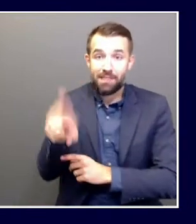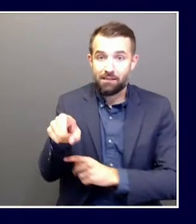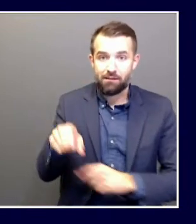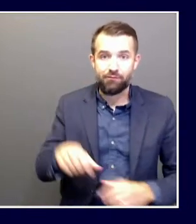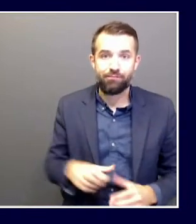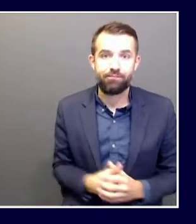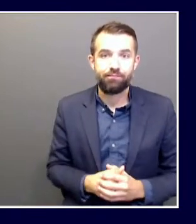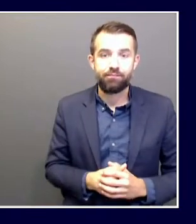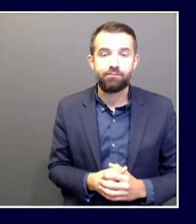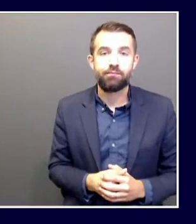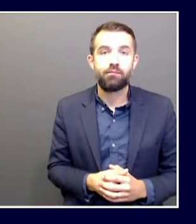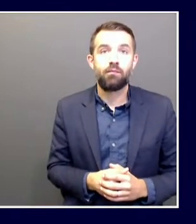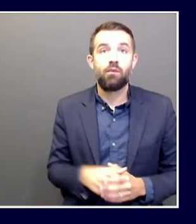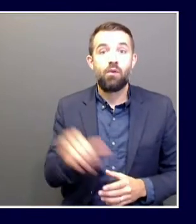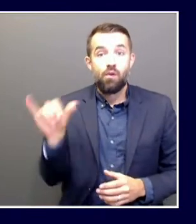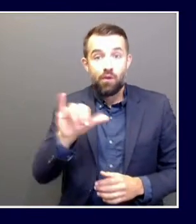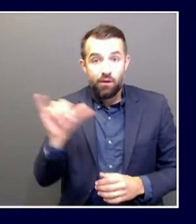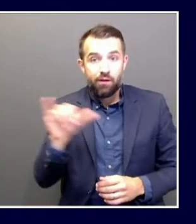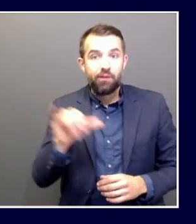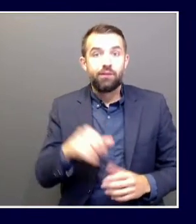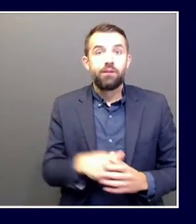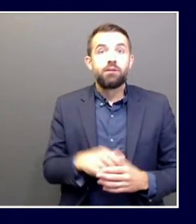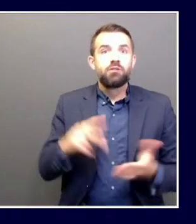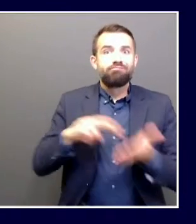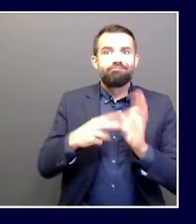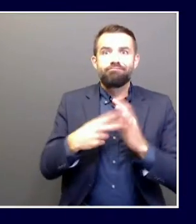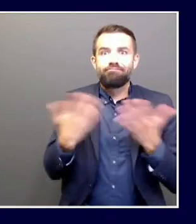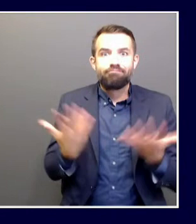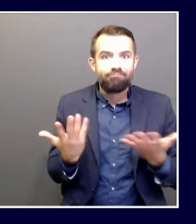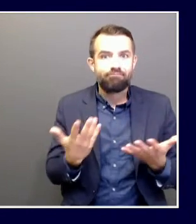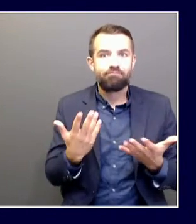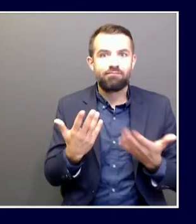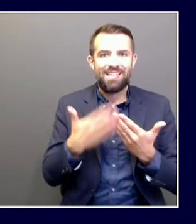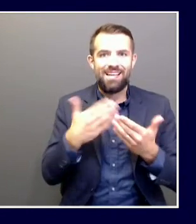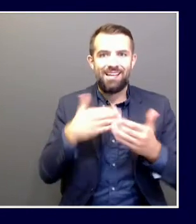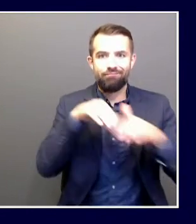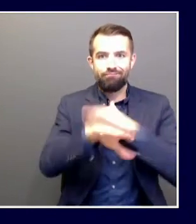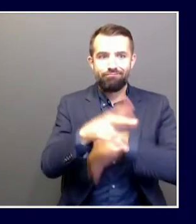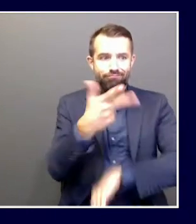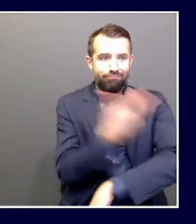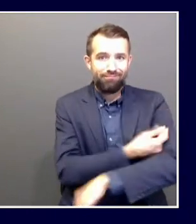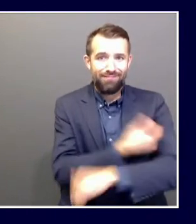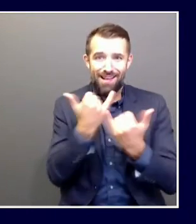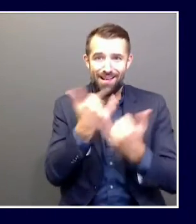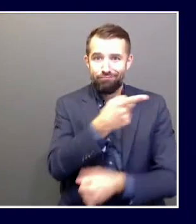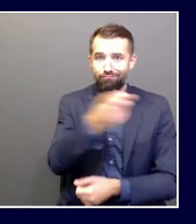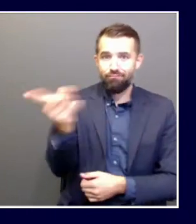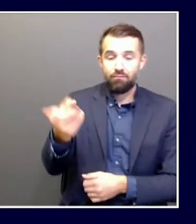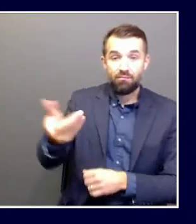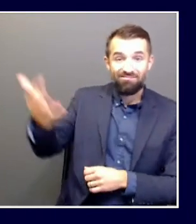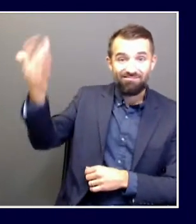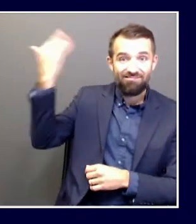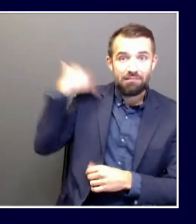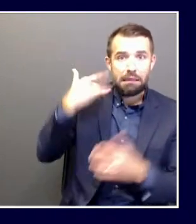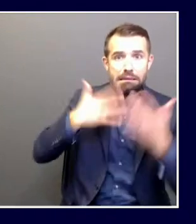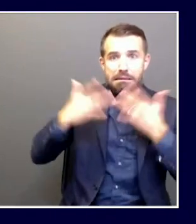having difficulty obtaining boosters or additional doses of vaccine. Indeed, we have administered now